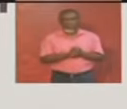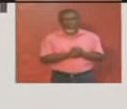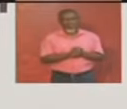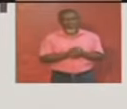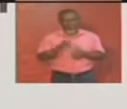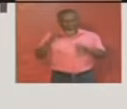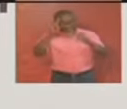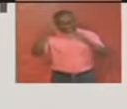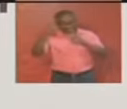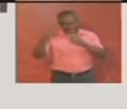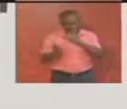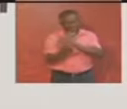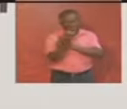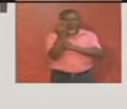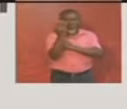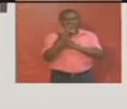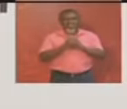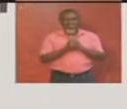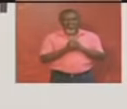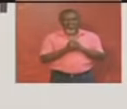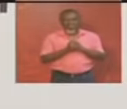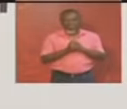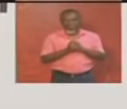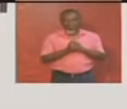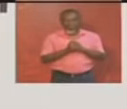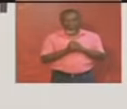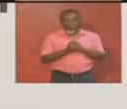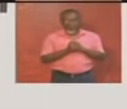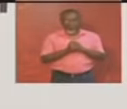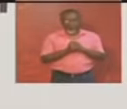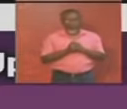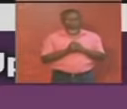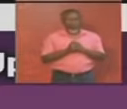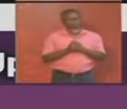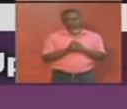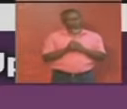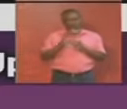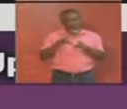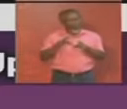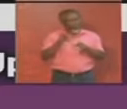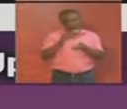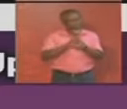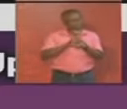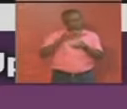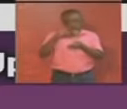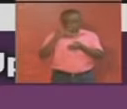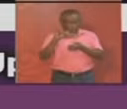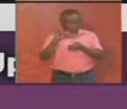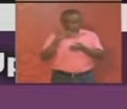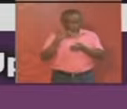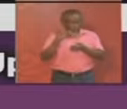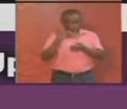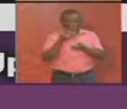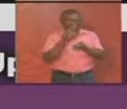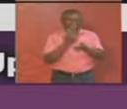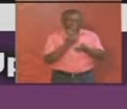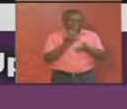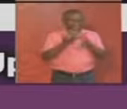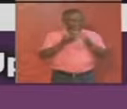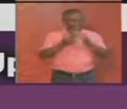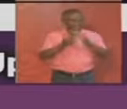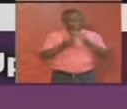Hi, good morning. Renessa Cutting, TV6 News. Could Dr. Hoyt indicate whether the public health regulations set out